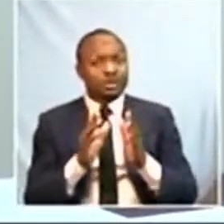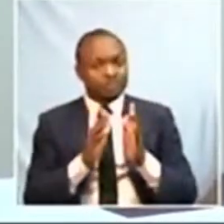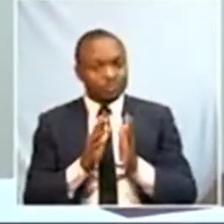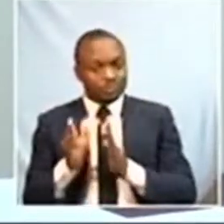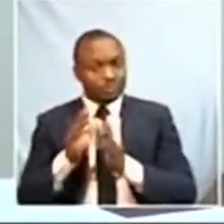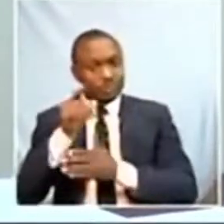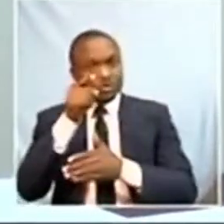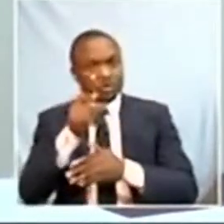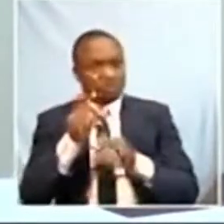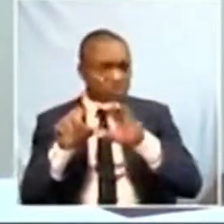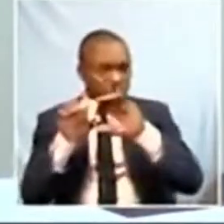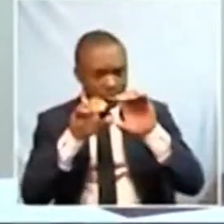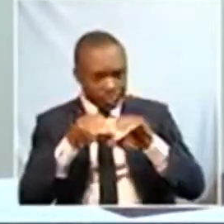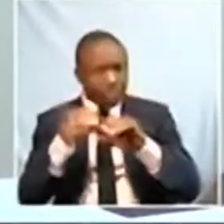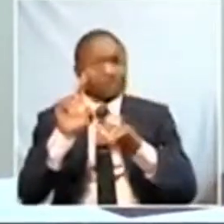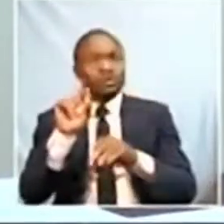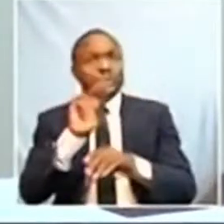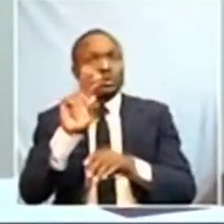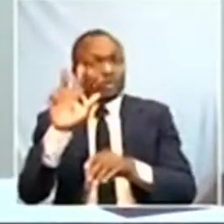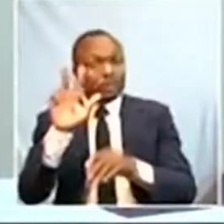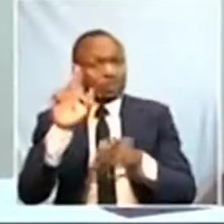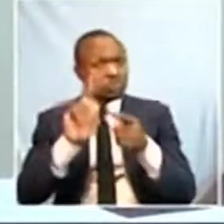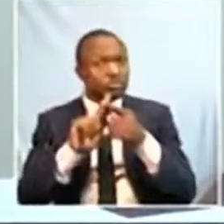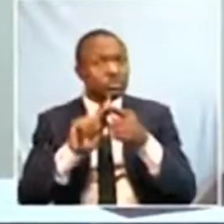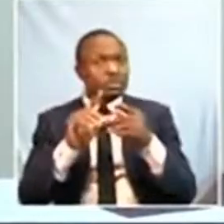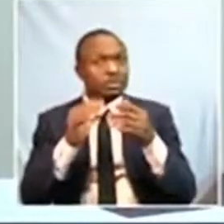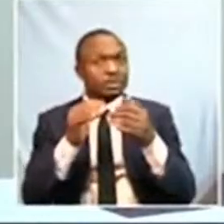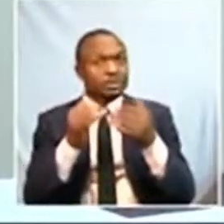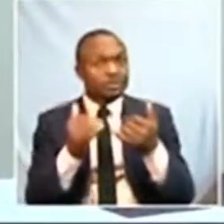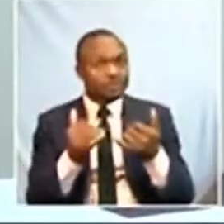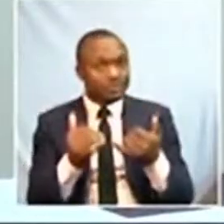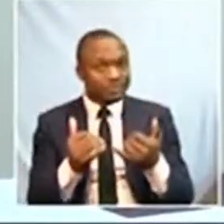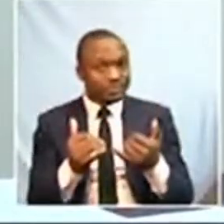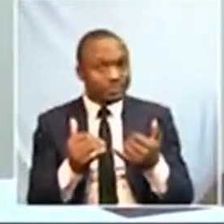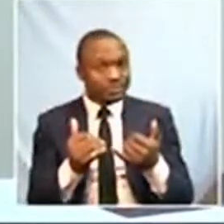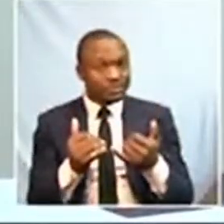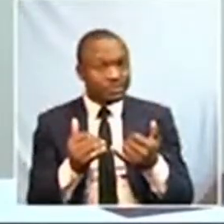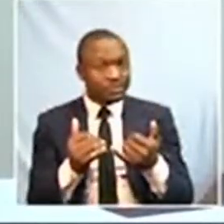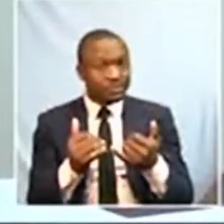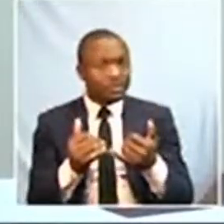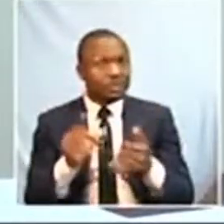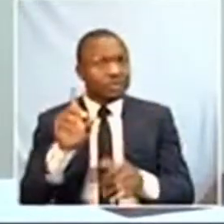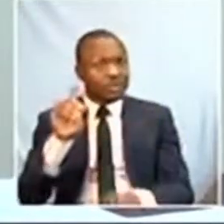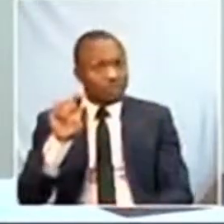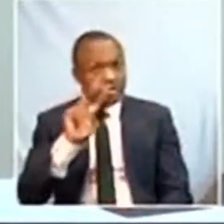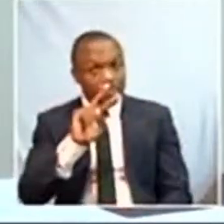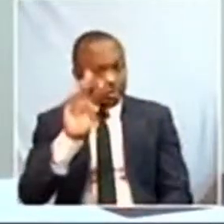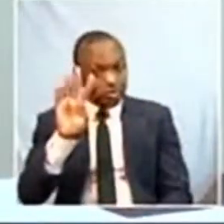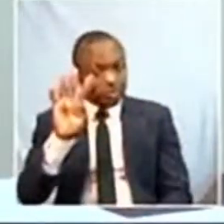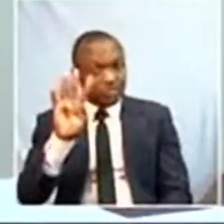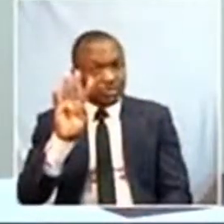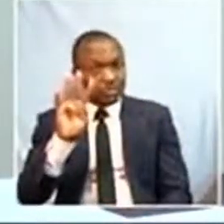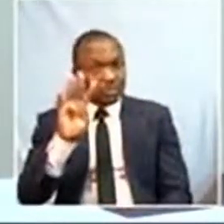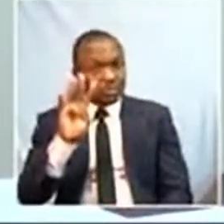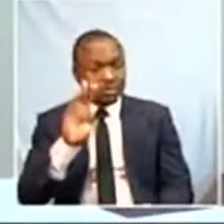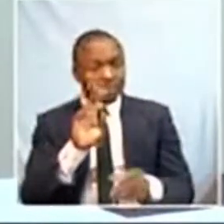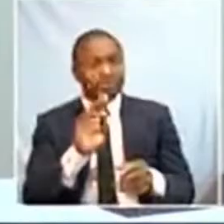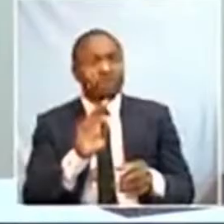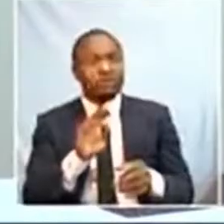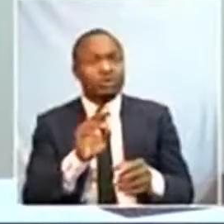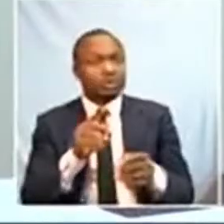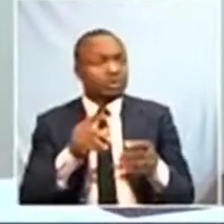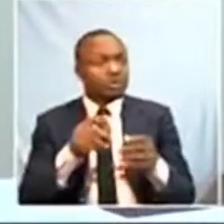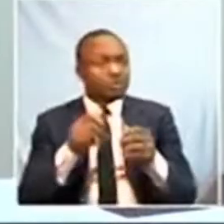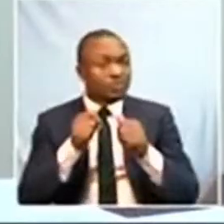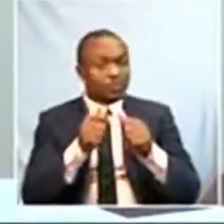have you been doing from 2023? The whole of 2024, there is no correspondence and